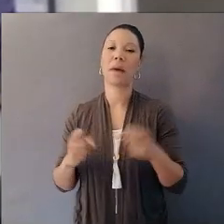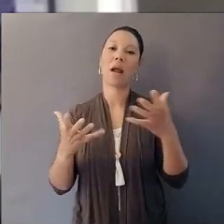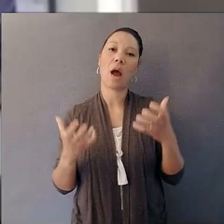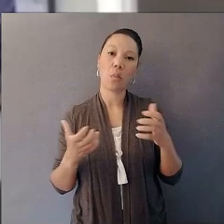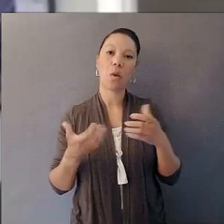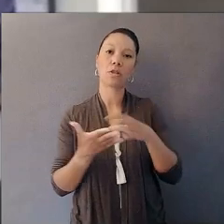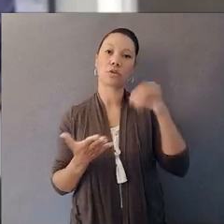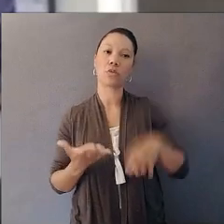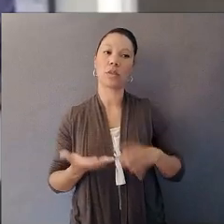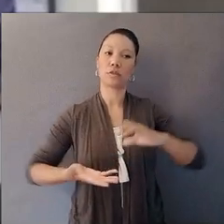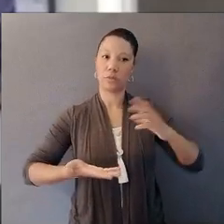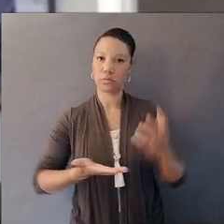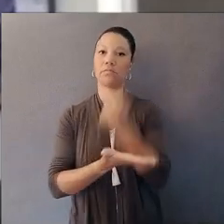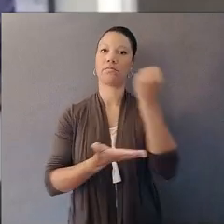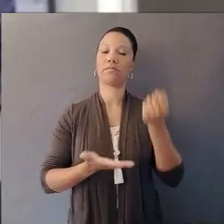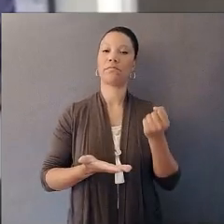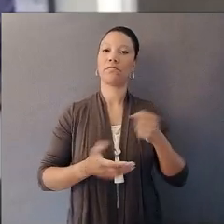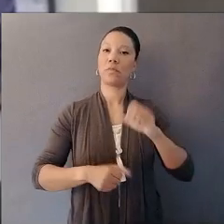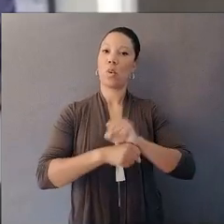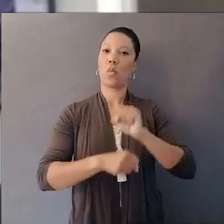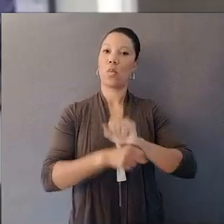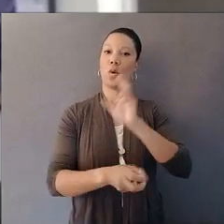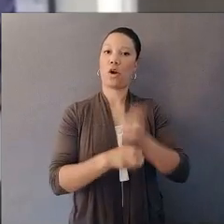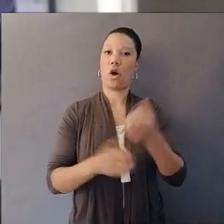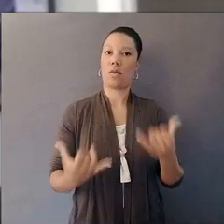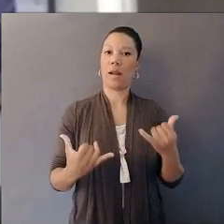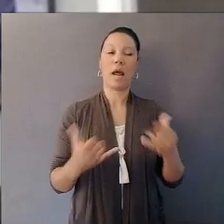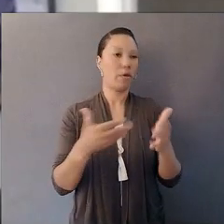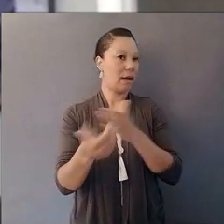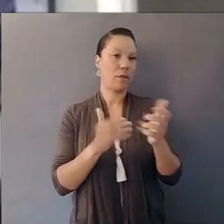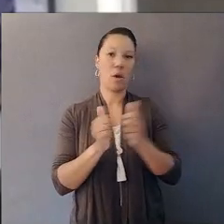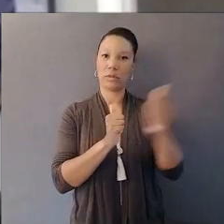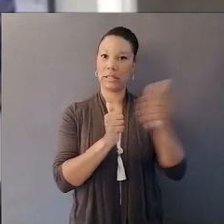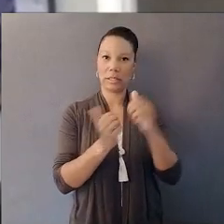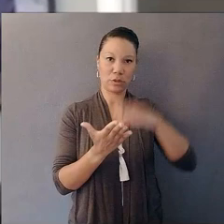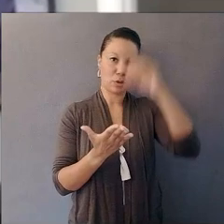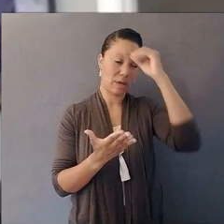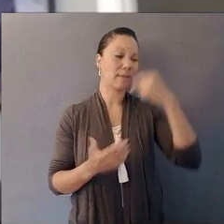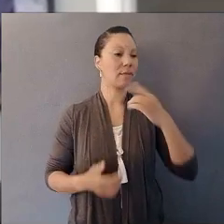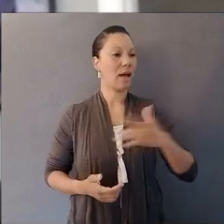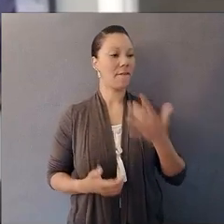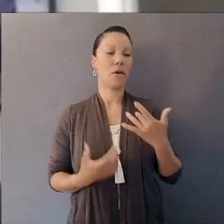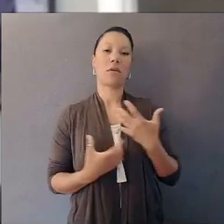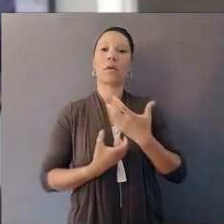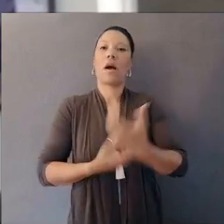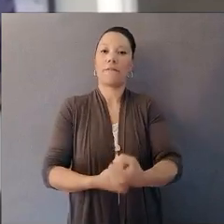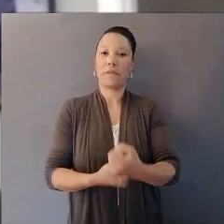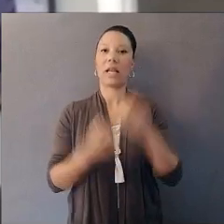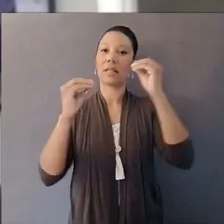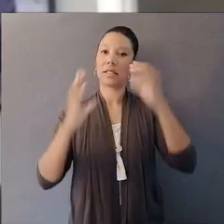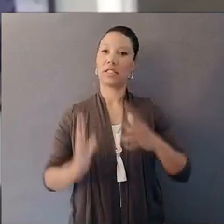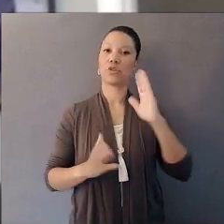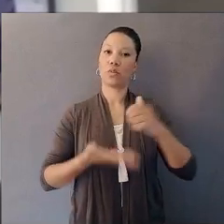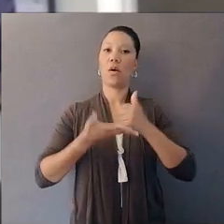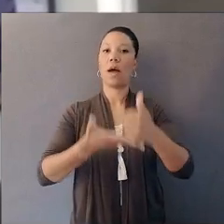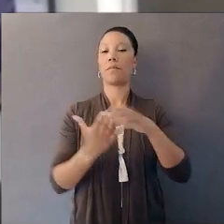work that they're doing now and lay some foundation. Like, I have full confidence that all of our teachers are going to go back and like make sure that everyone's taken care of when we move